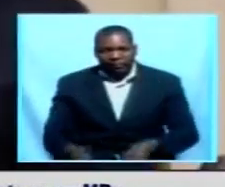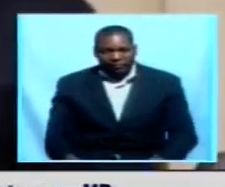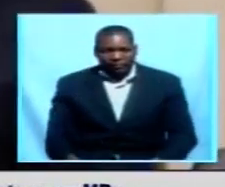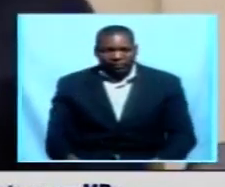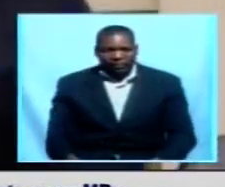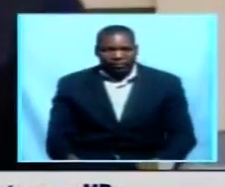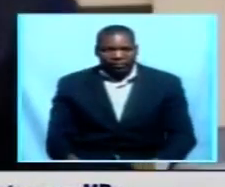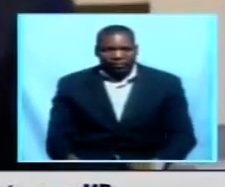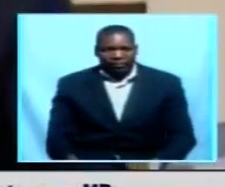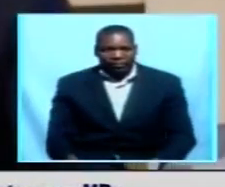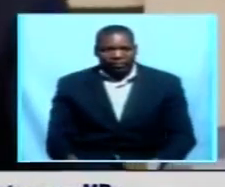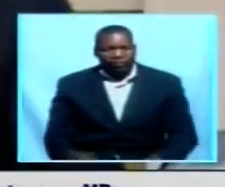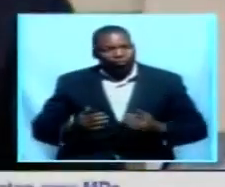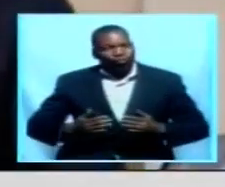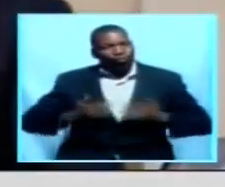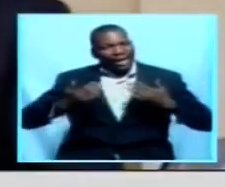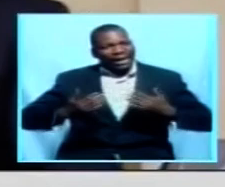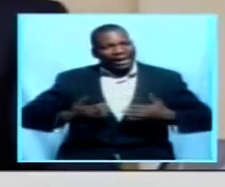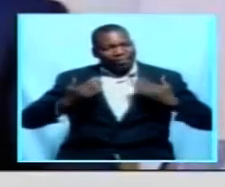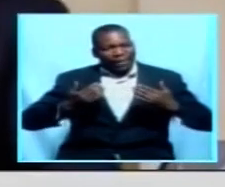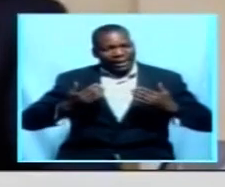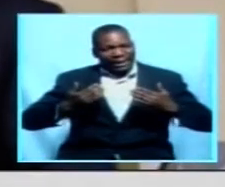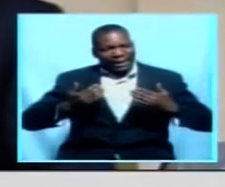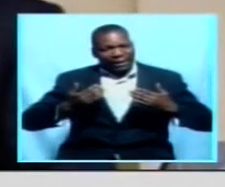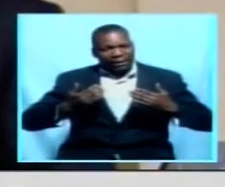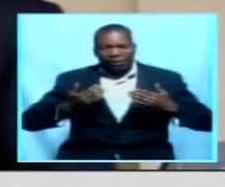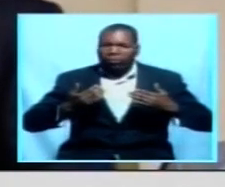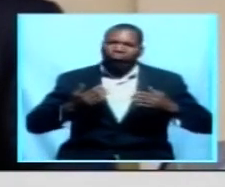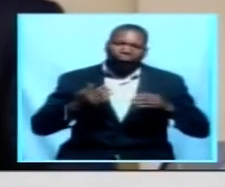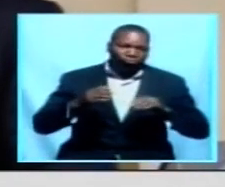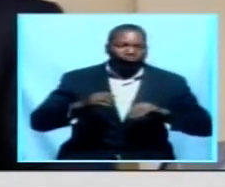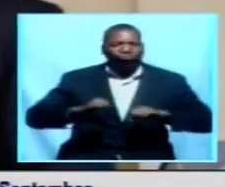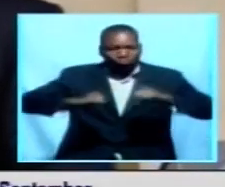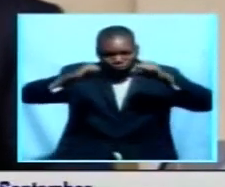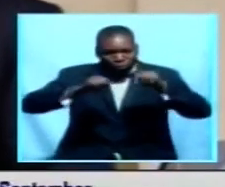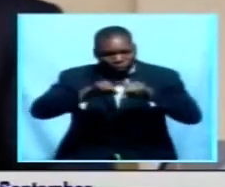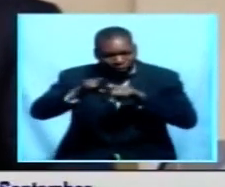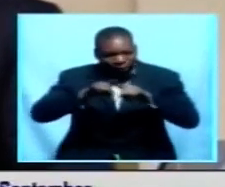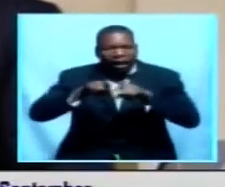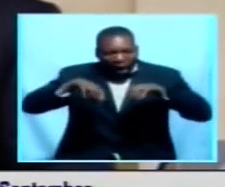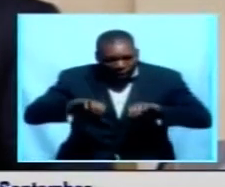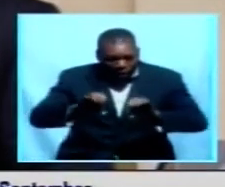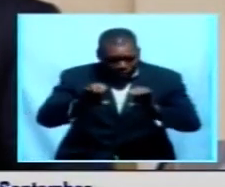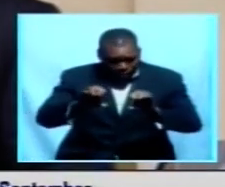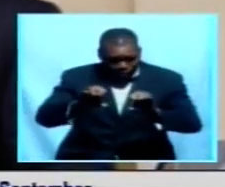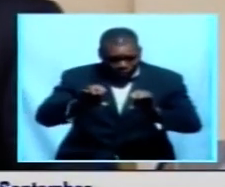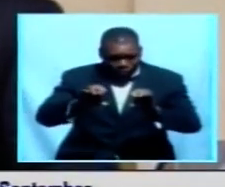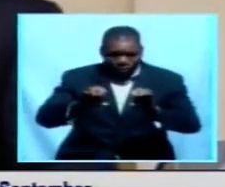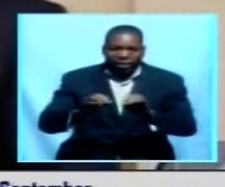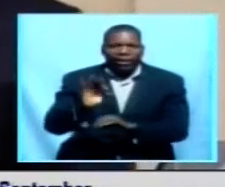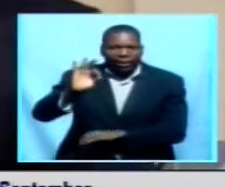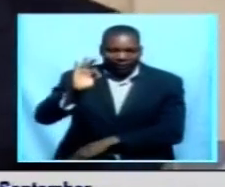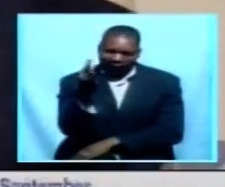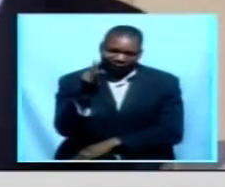We are delighted to continue with this growing tradition of the championship, which this year marks the 9th edition